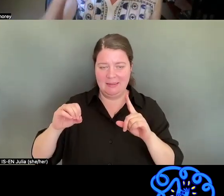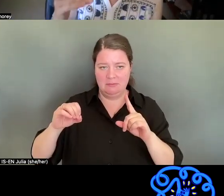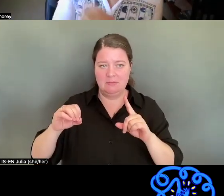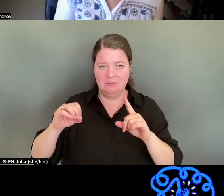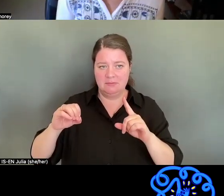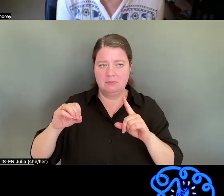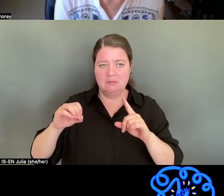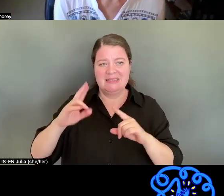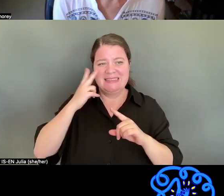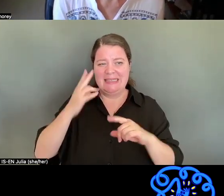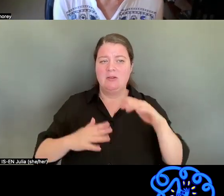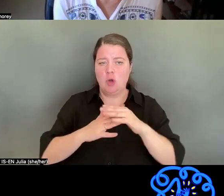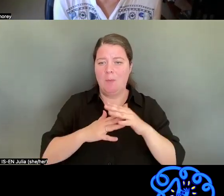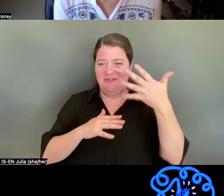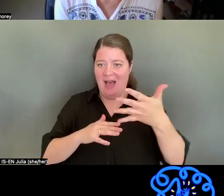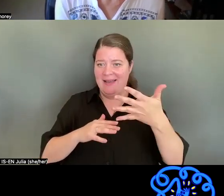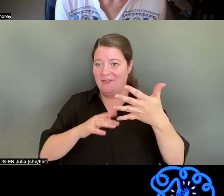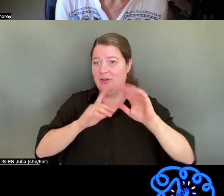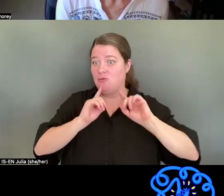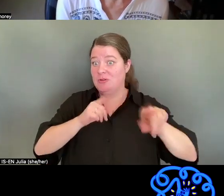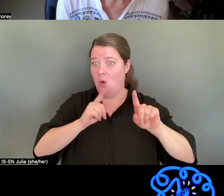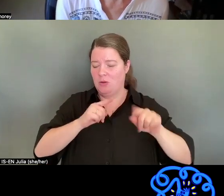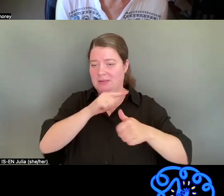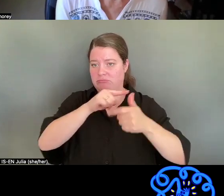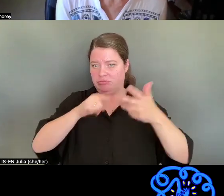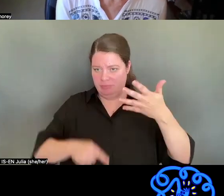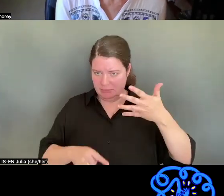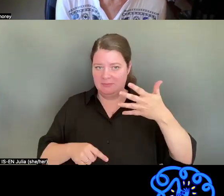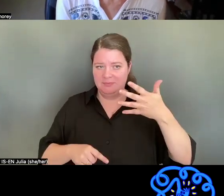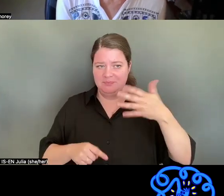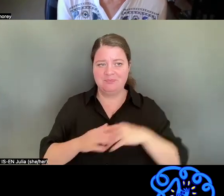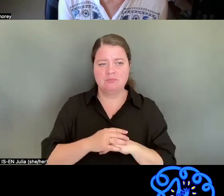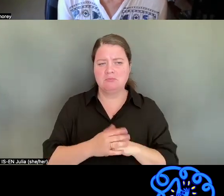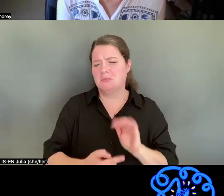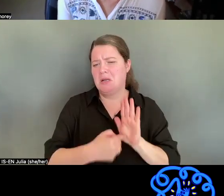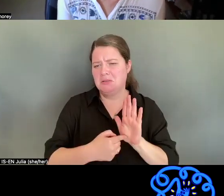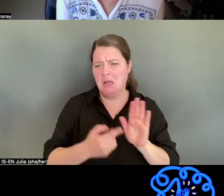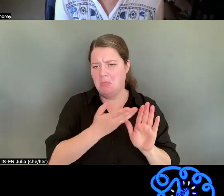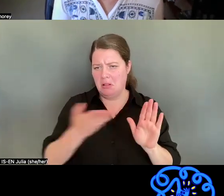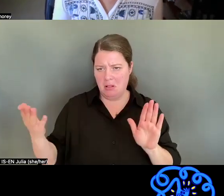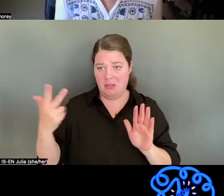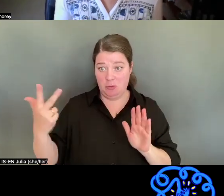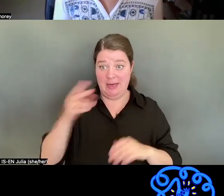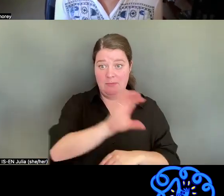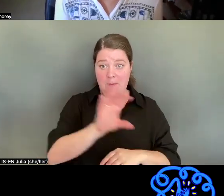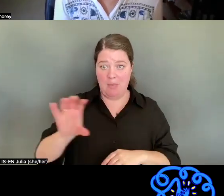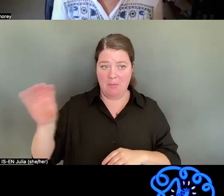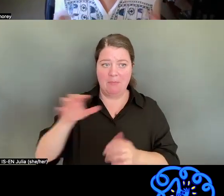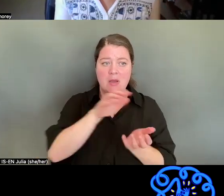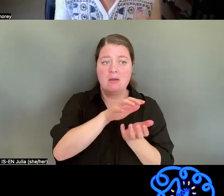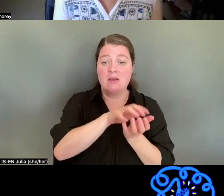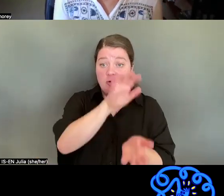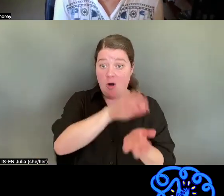5 responses that people gave. And I'm giving you examples here where crocodile, the